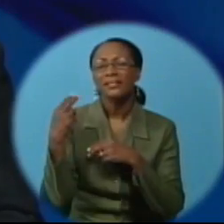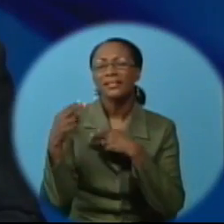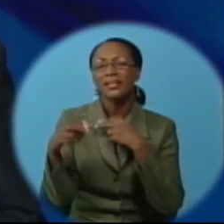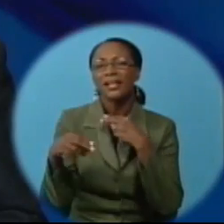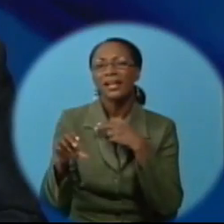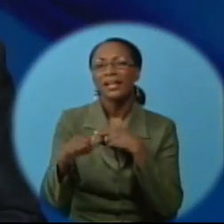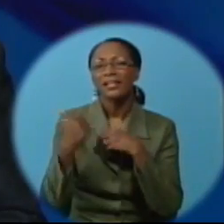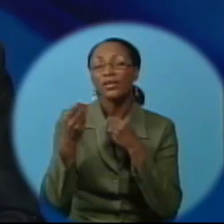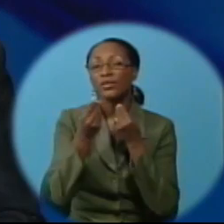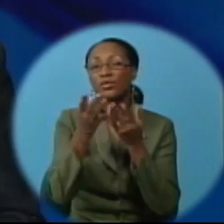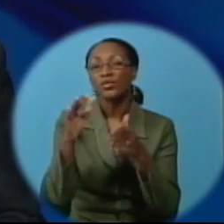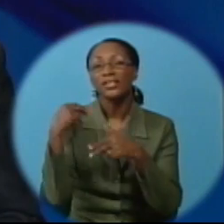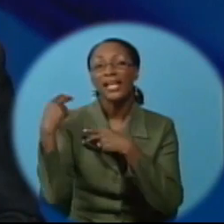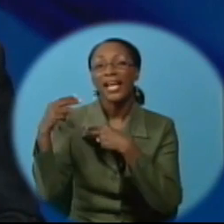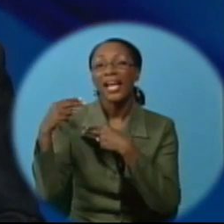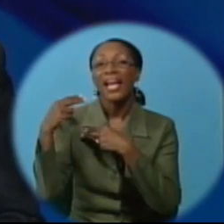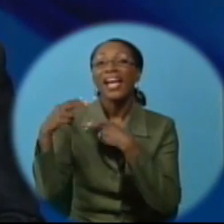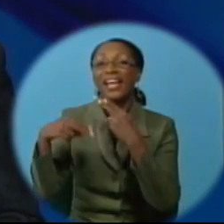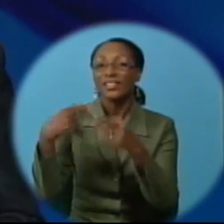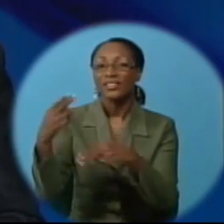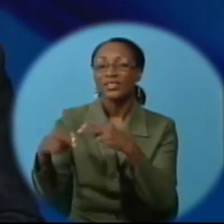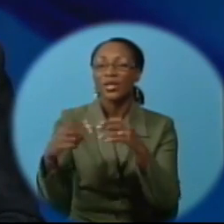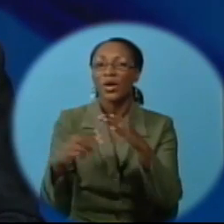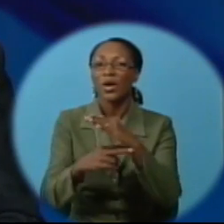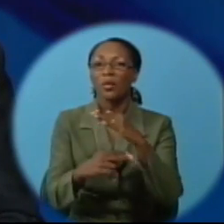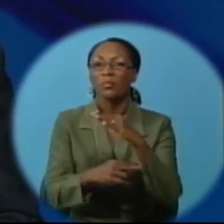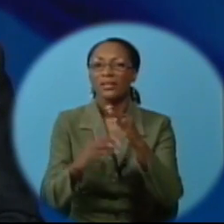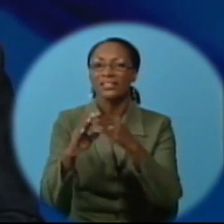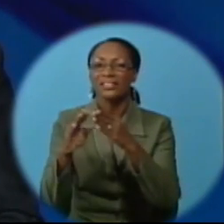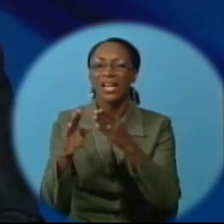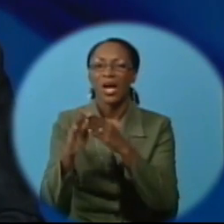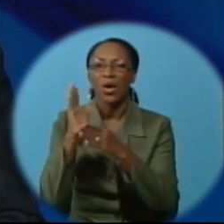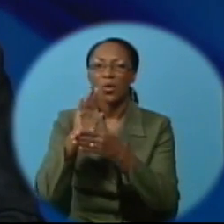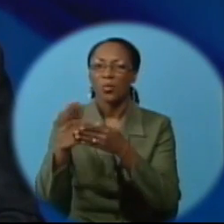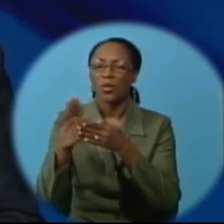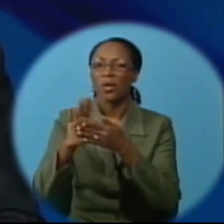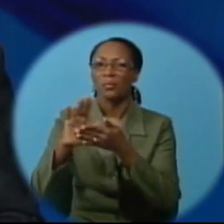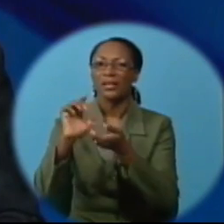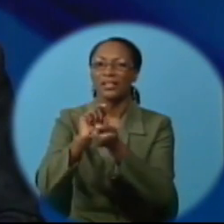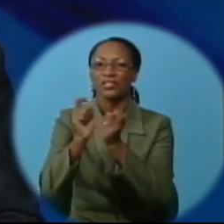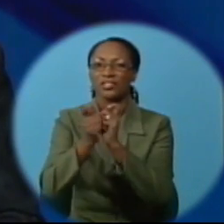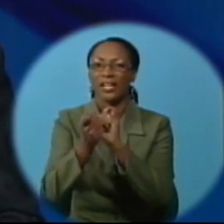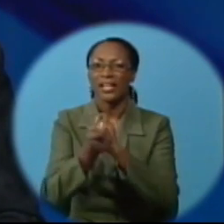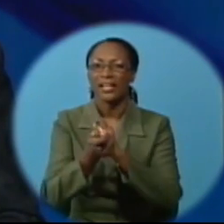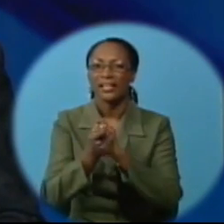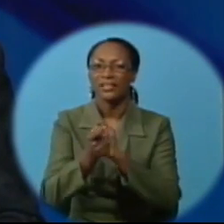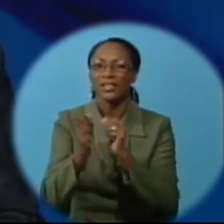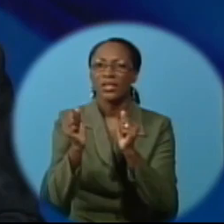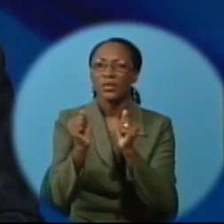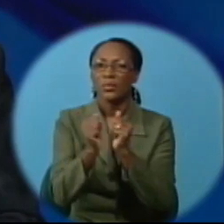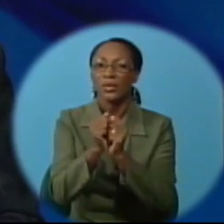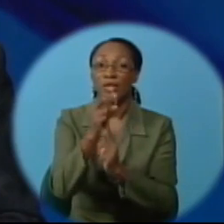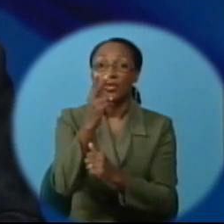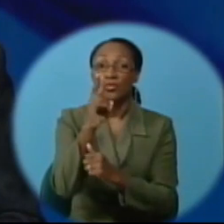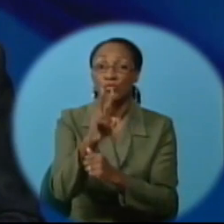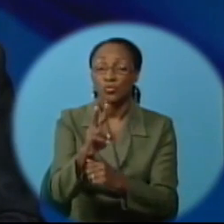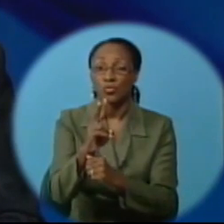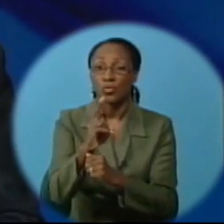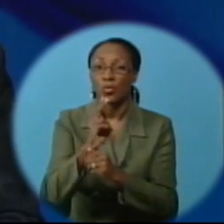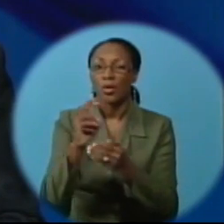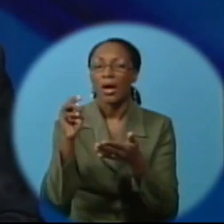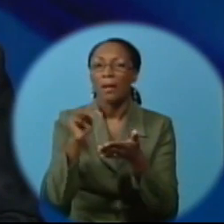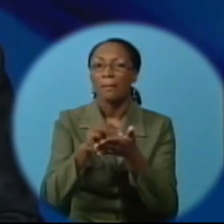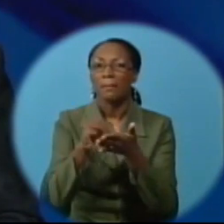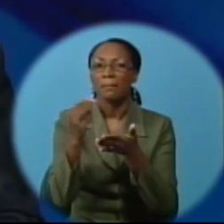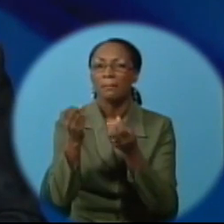In other news tonight, historic Bridgetown is in for a makeover with the completion of 2 multi-million-dollar projects. Phase